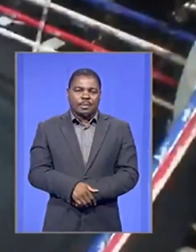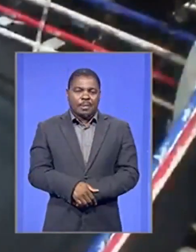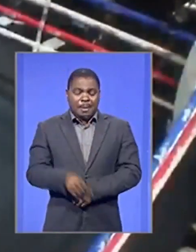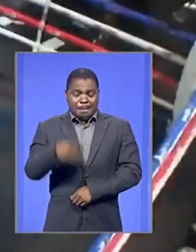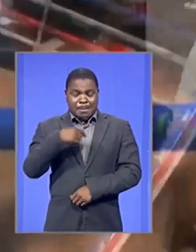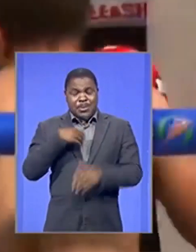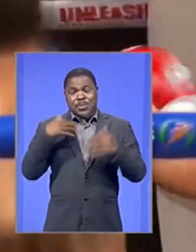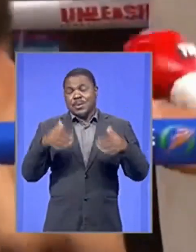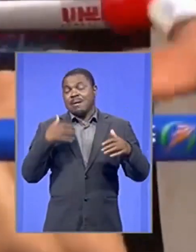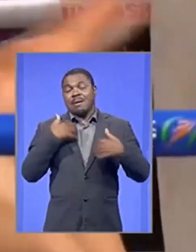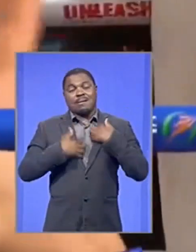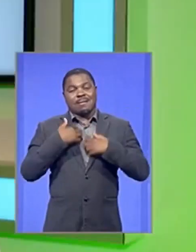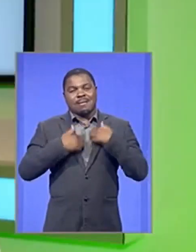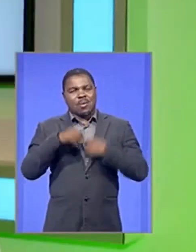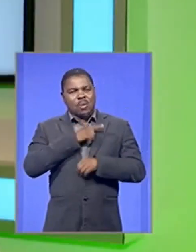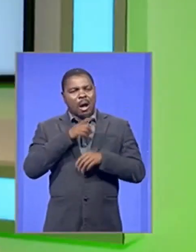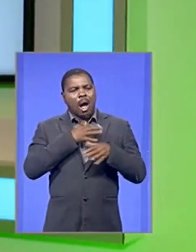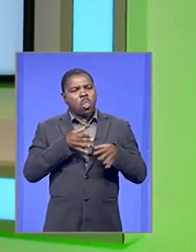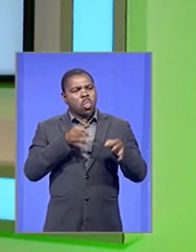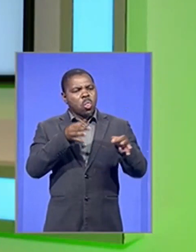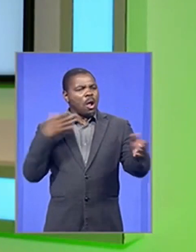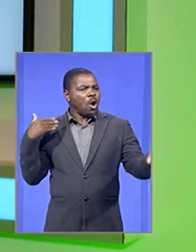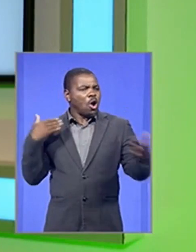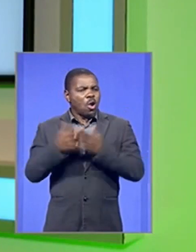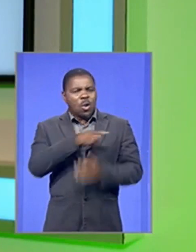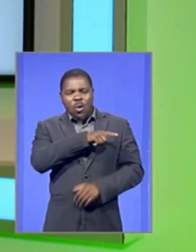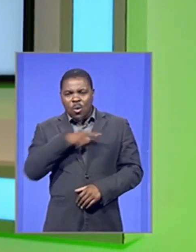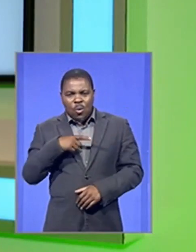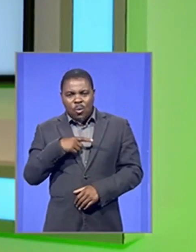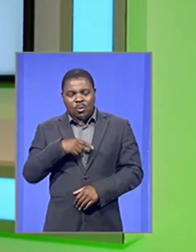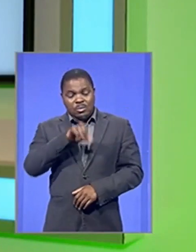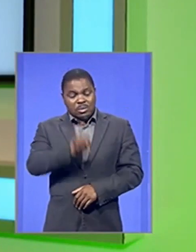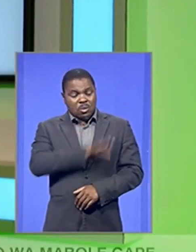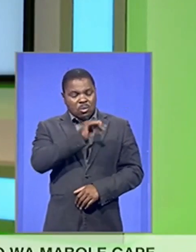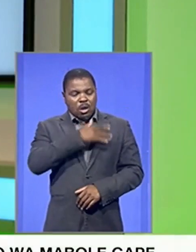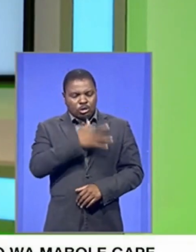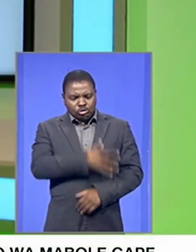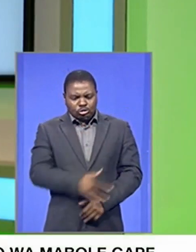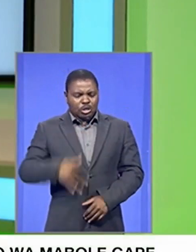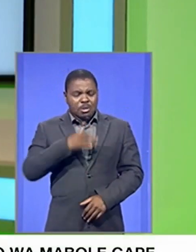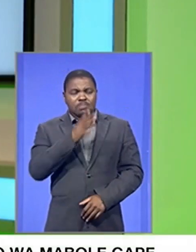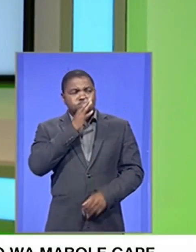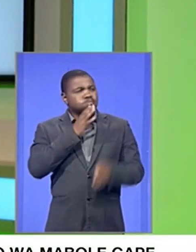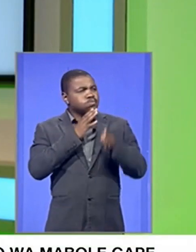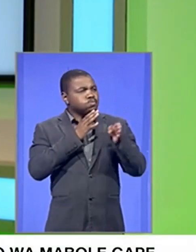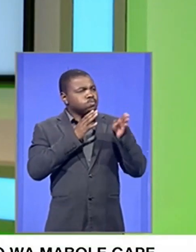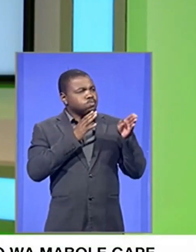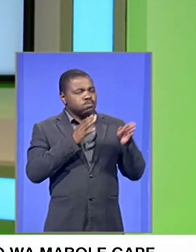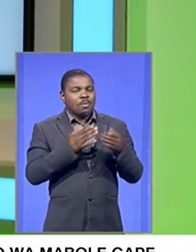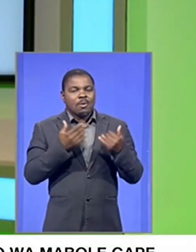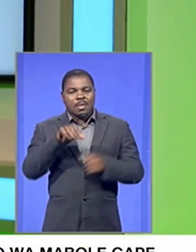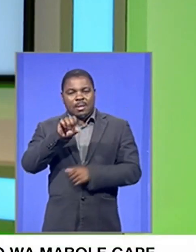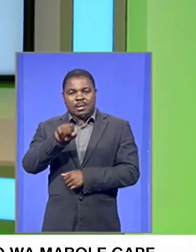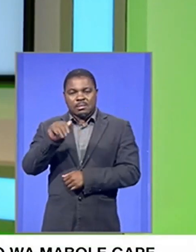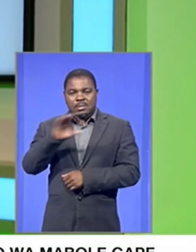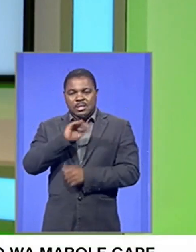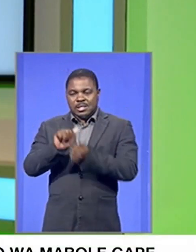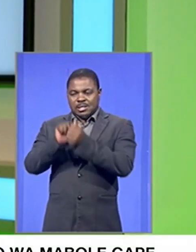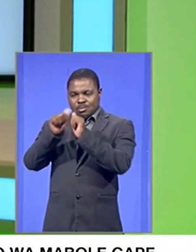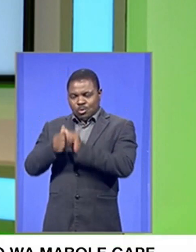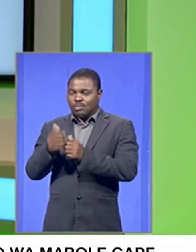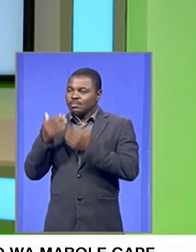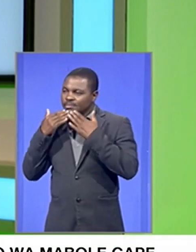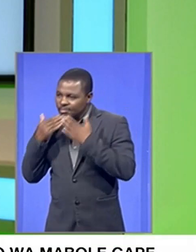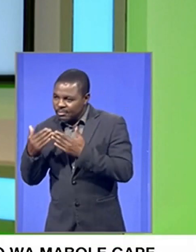about this. It's long overdue. South Africa has so many champions, and I'm thankful that SABC Sport have